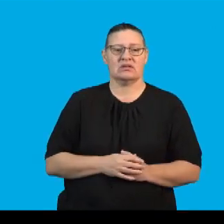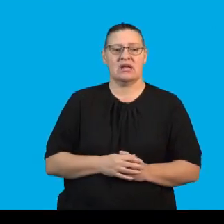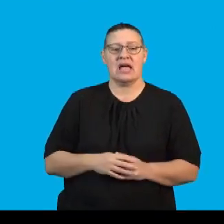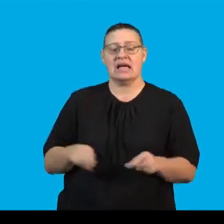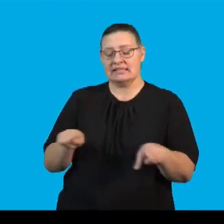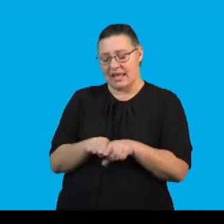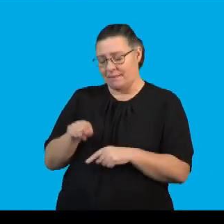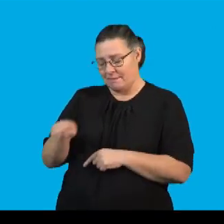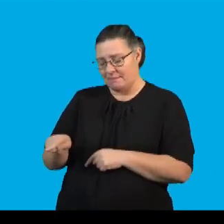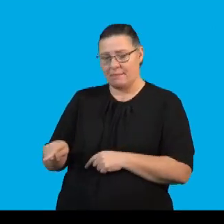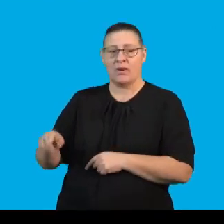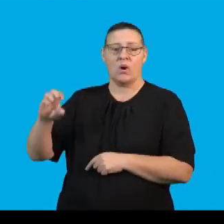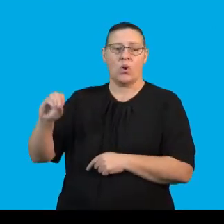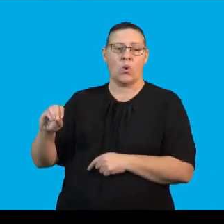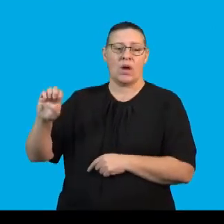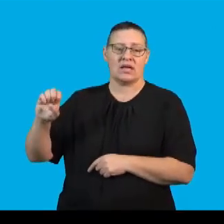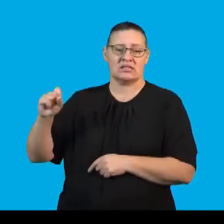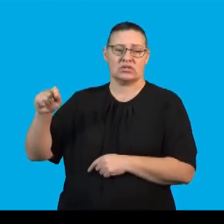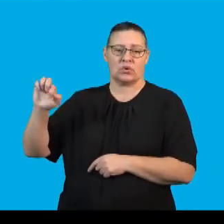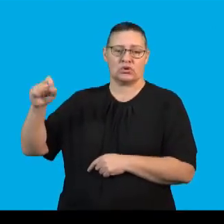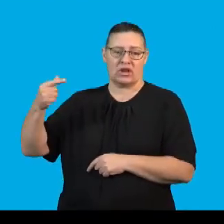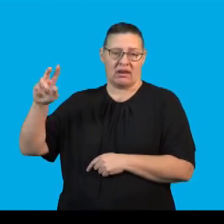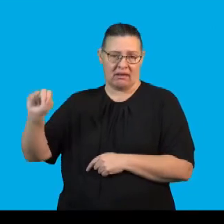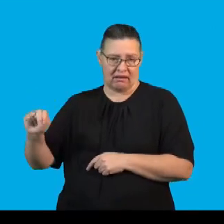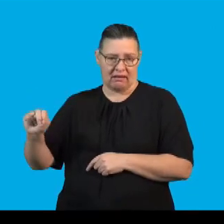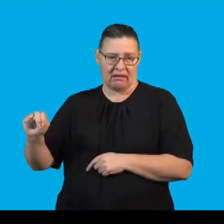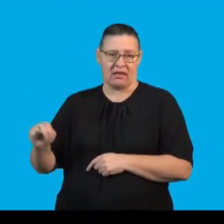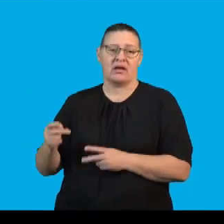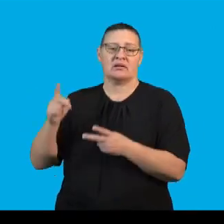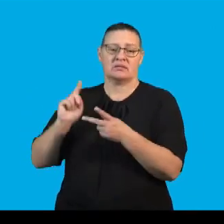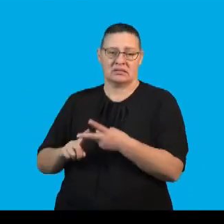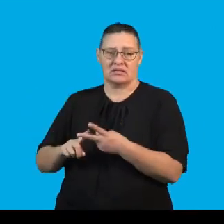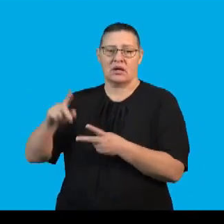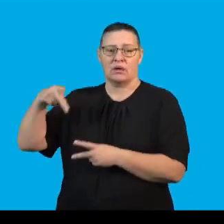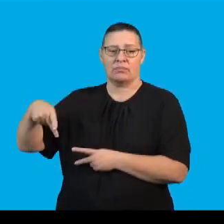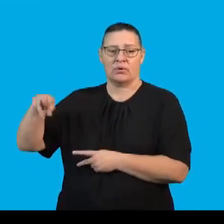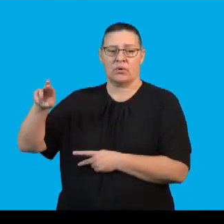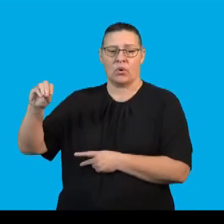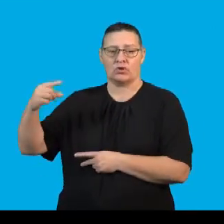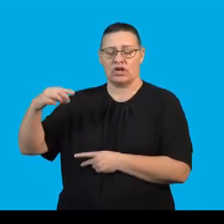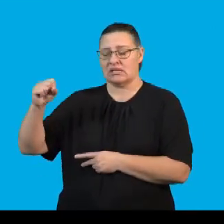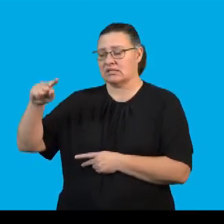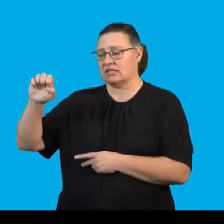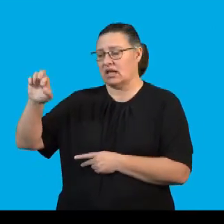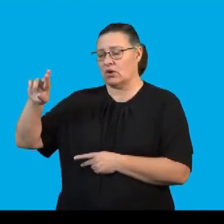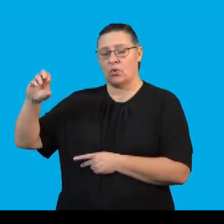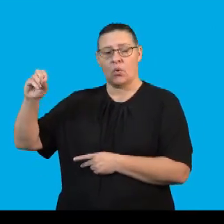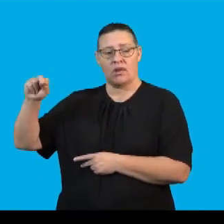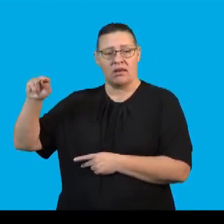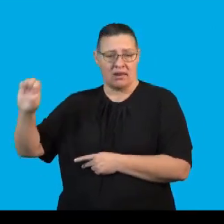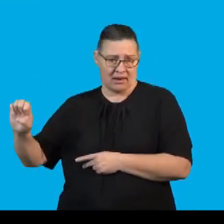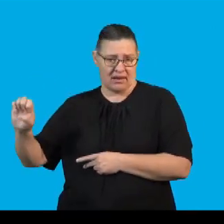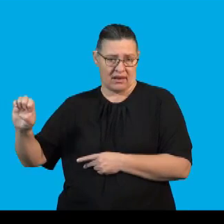got hormones that are produced in the ovaries. Estrogen, please check the spelling.